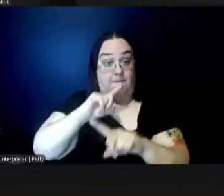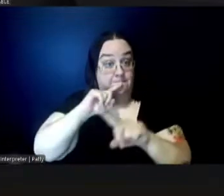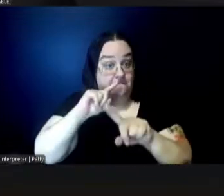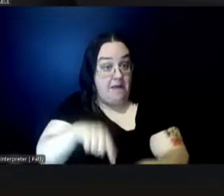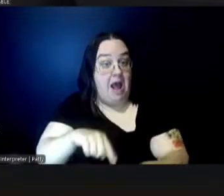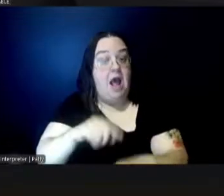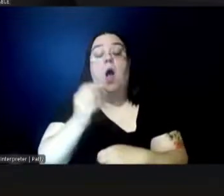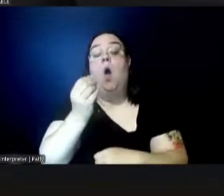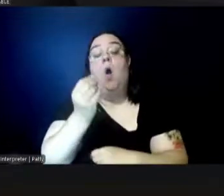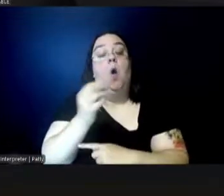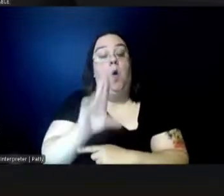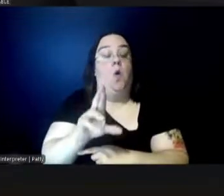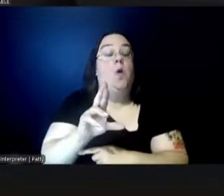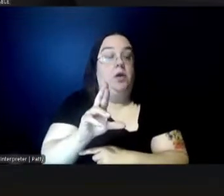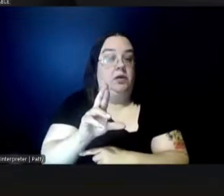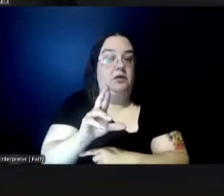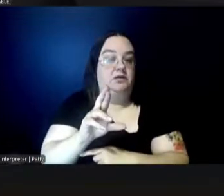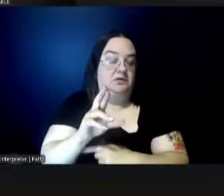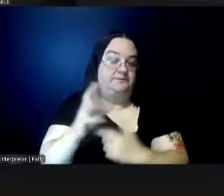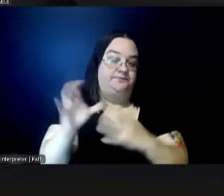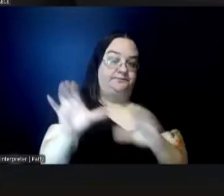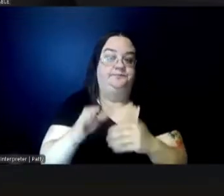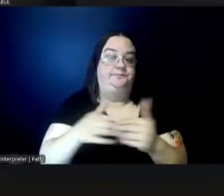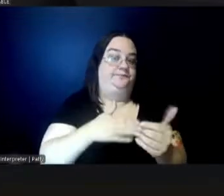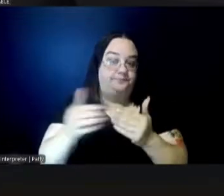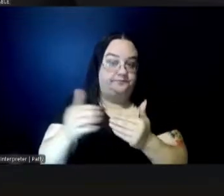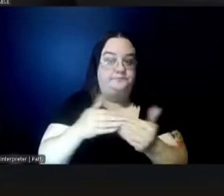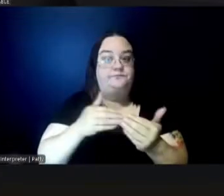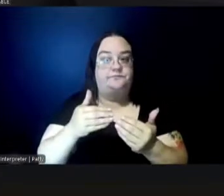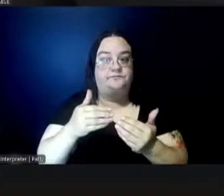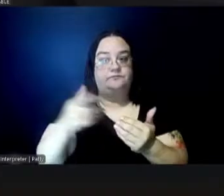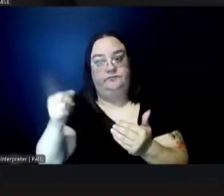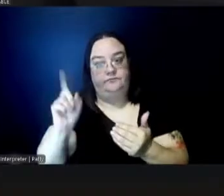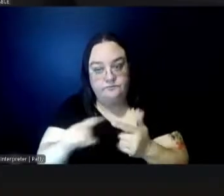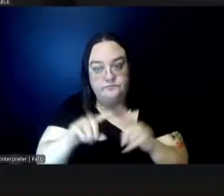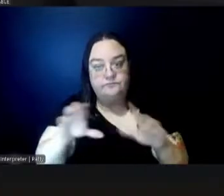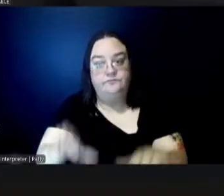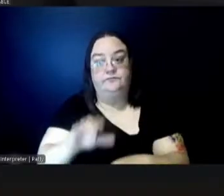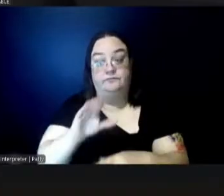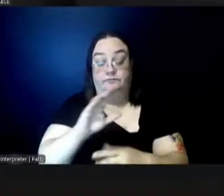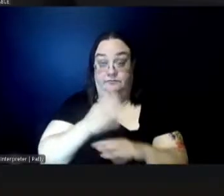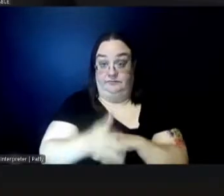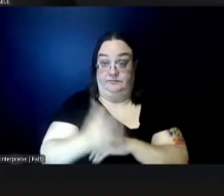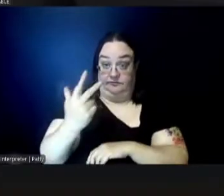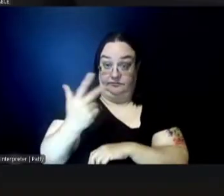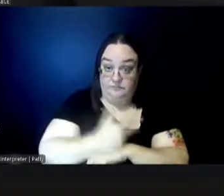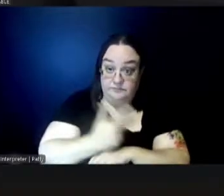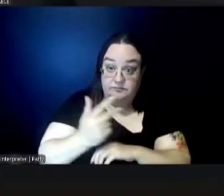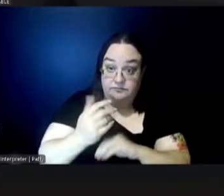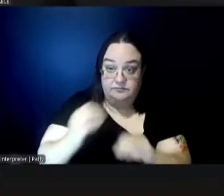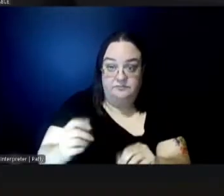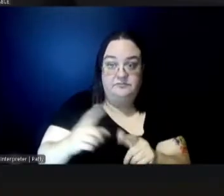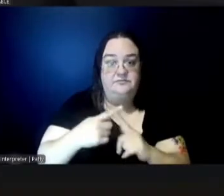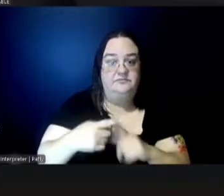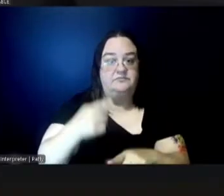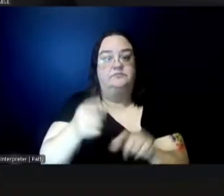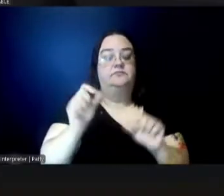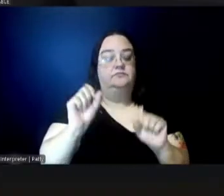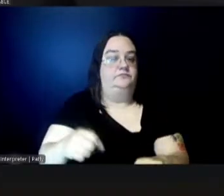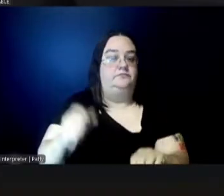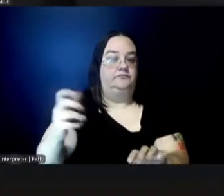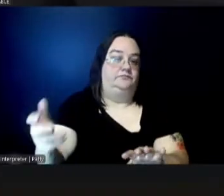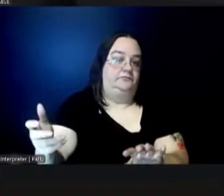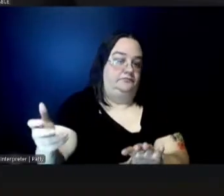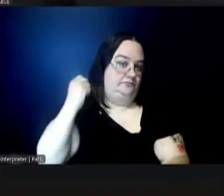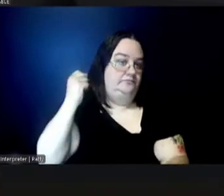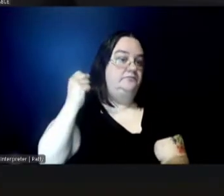or to do whatever it is you're asking them to do, and then at that point you can pull and